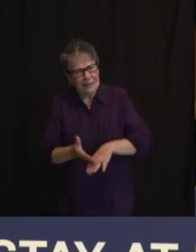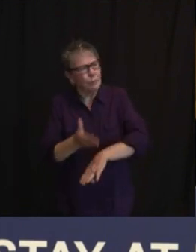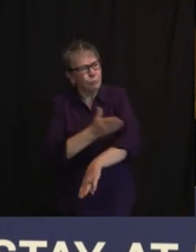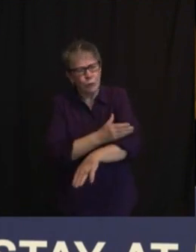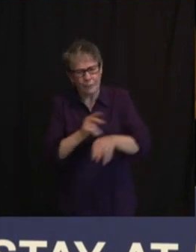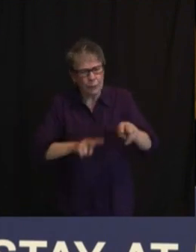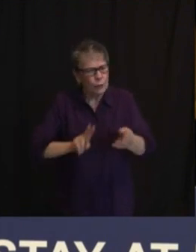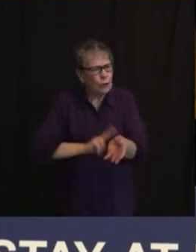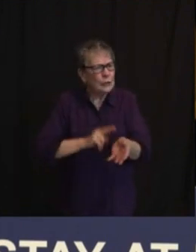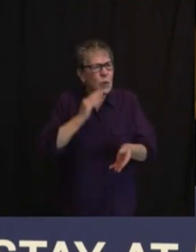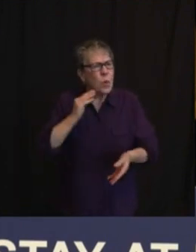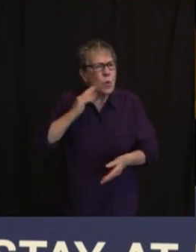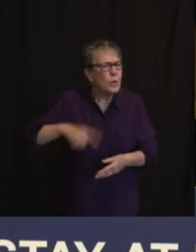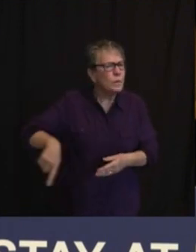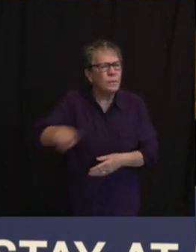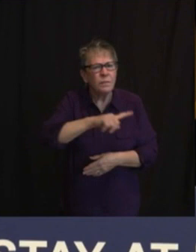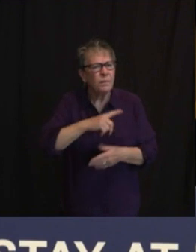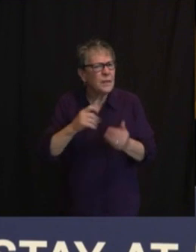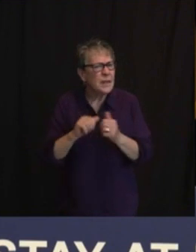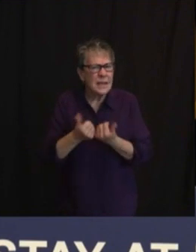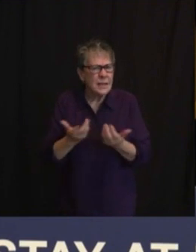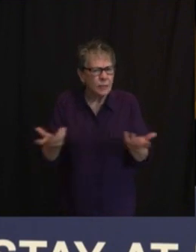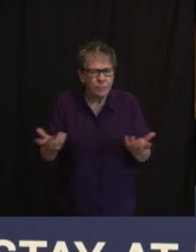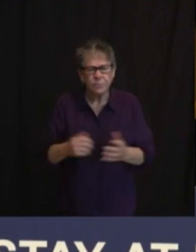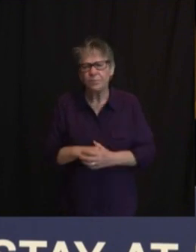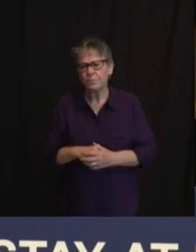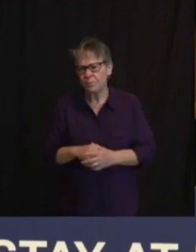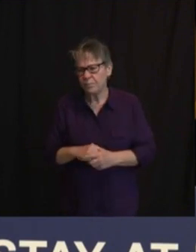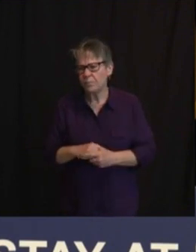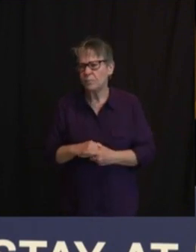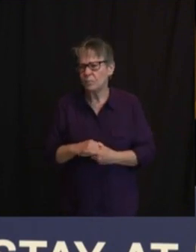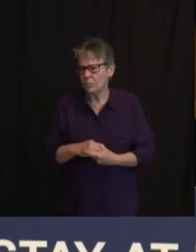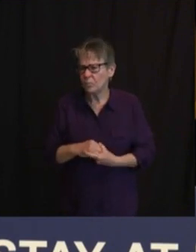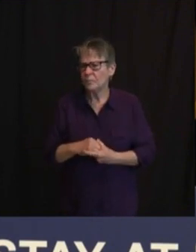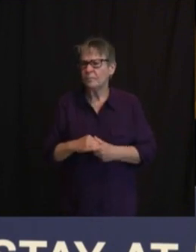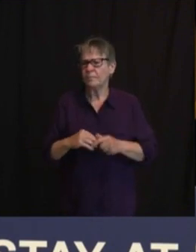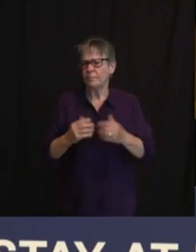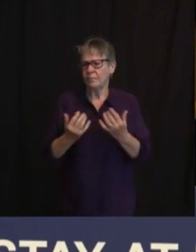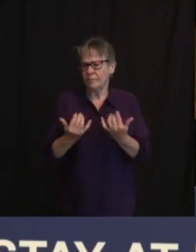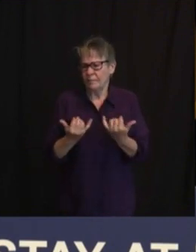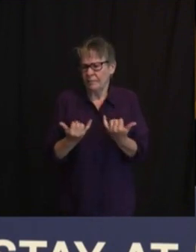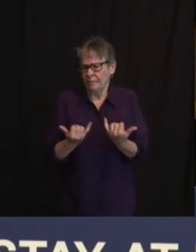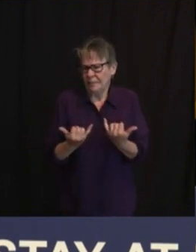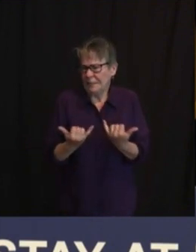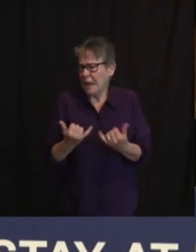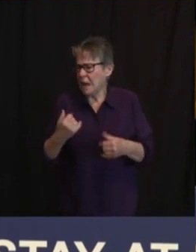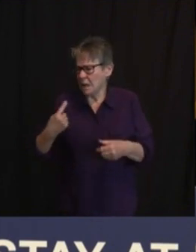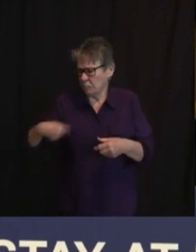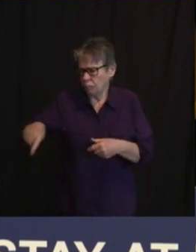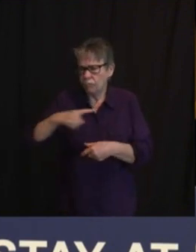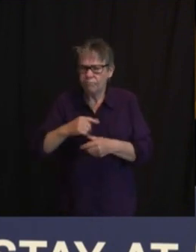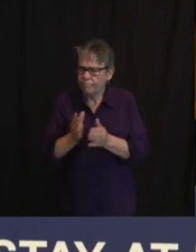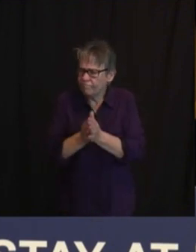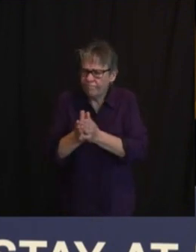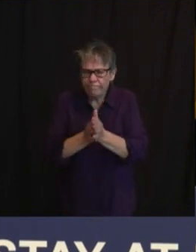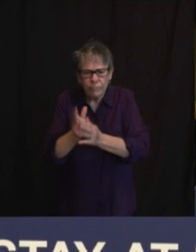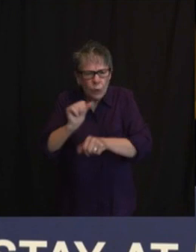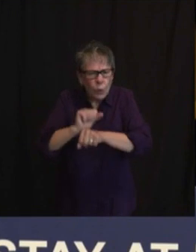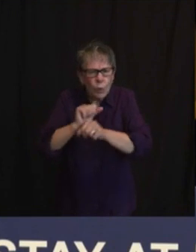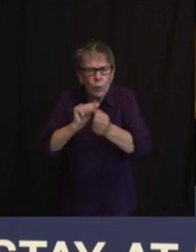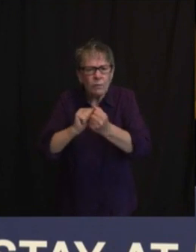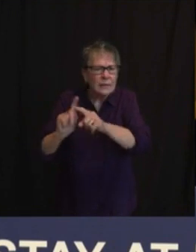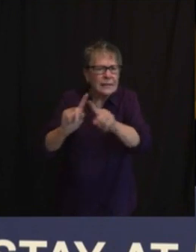of experts who have more than 30 years experience in federal and state health policy.